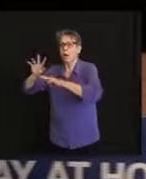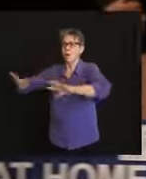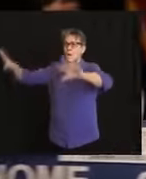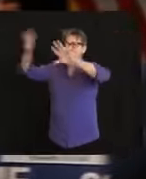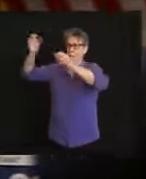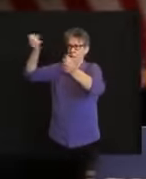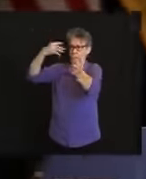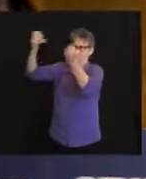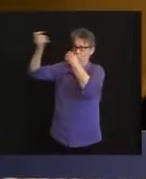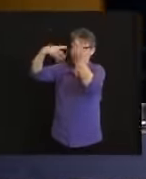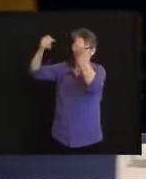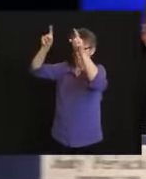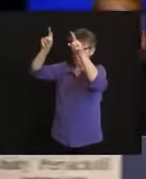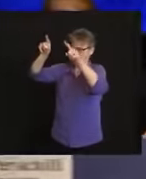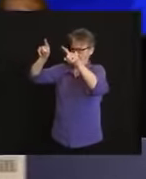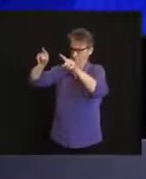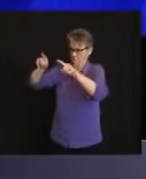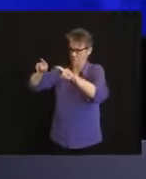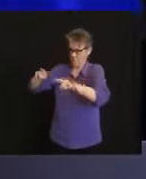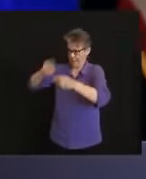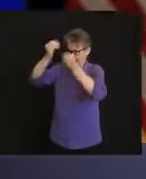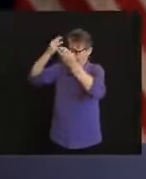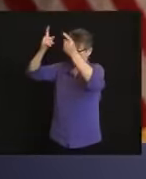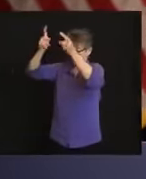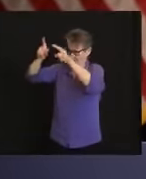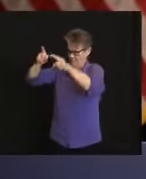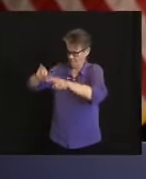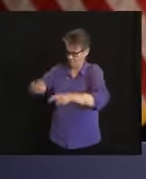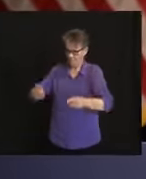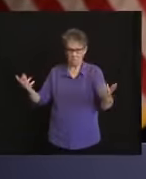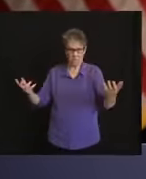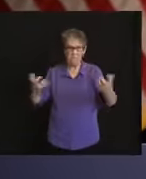Again, Judy, I don't want to overstate this.